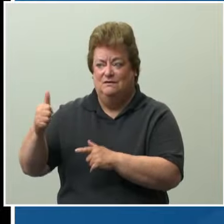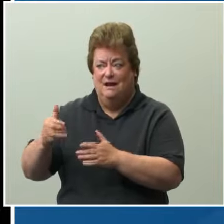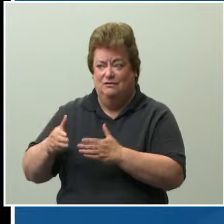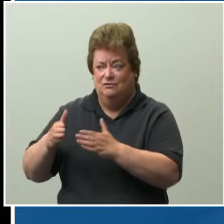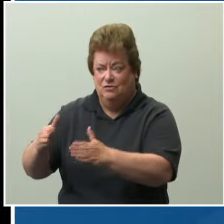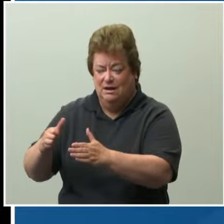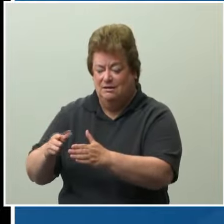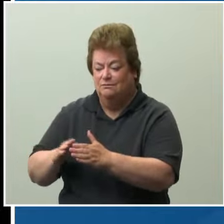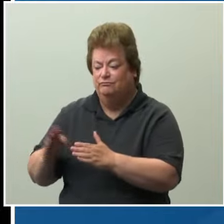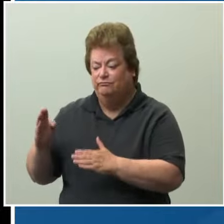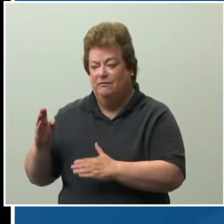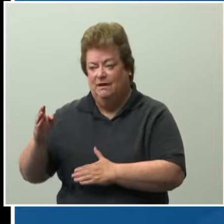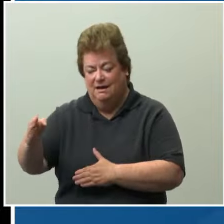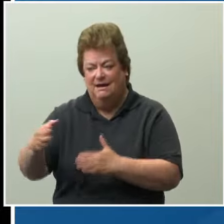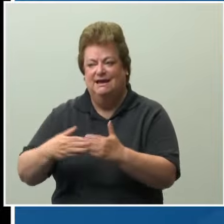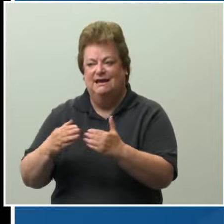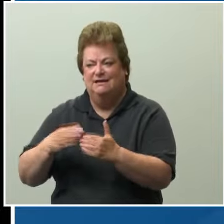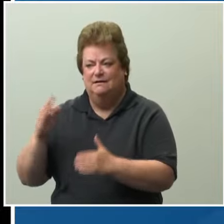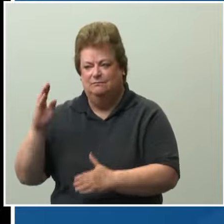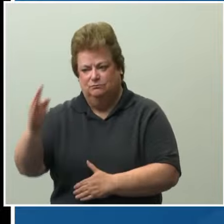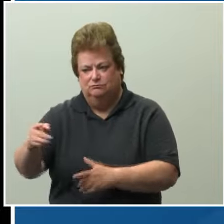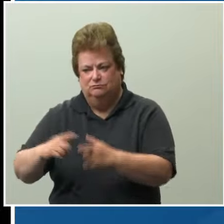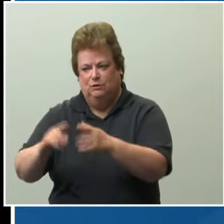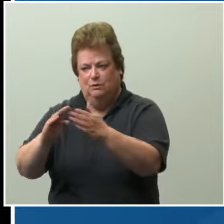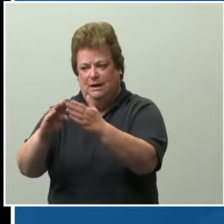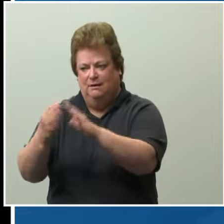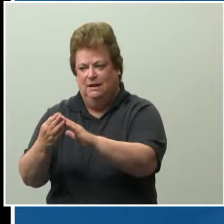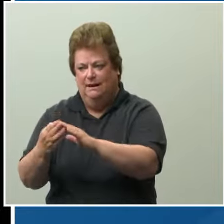you can easily head downtown.